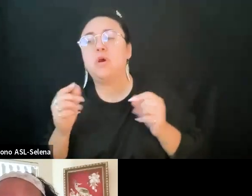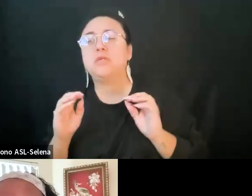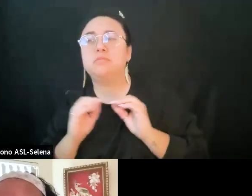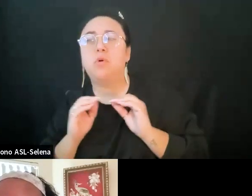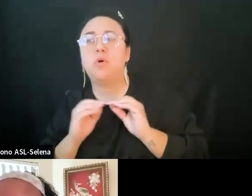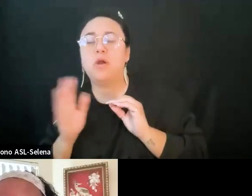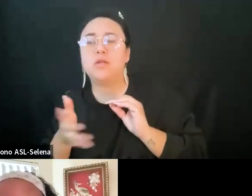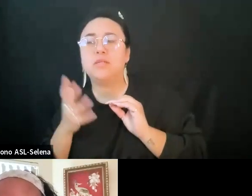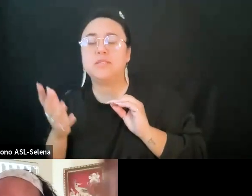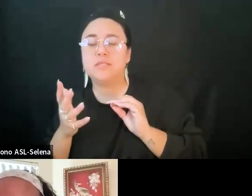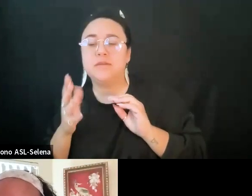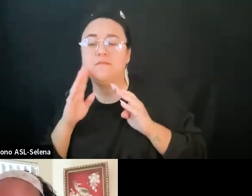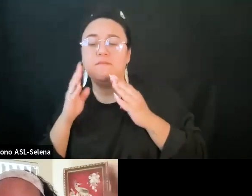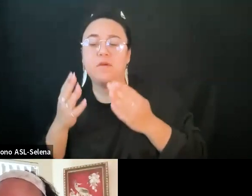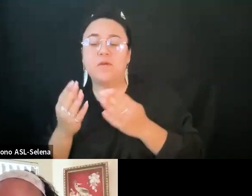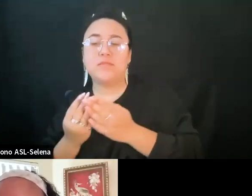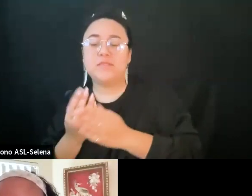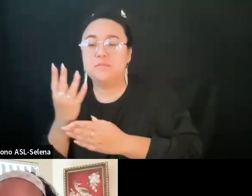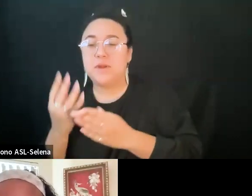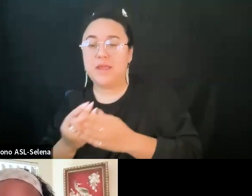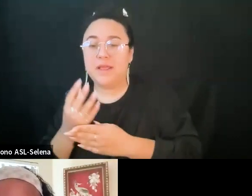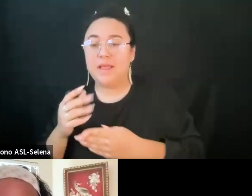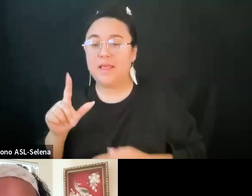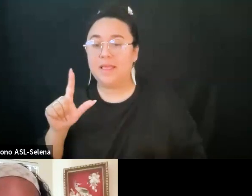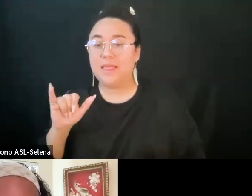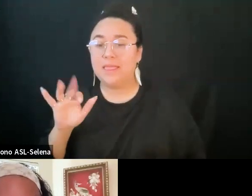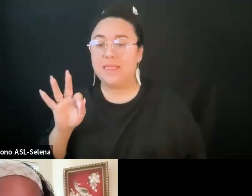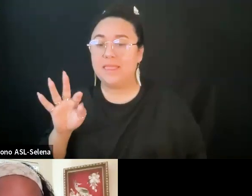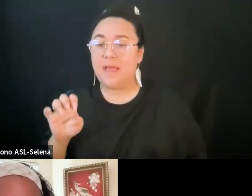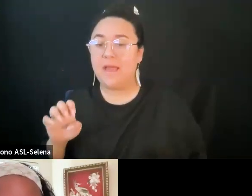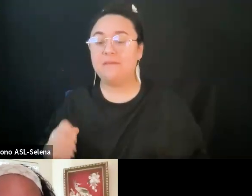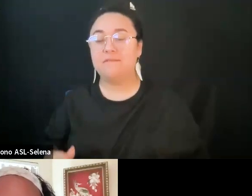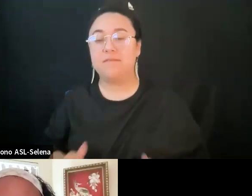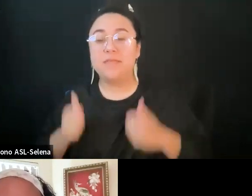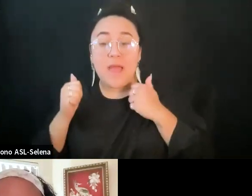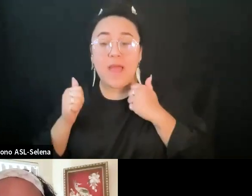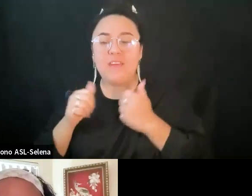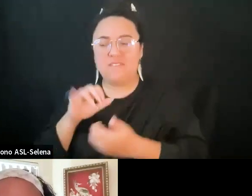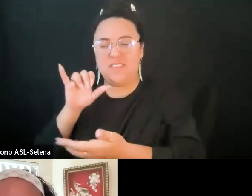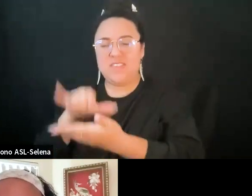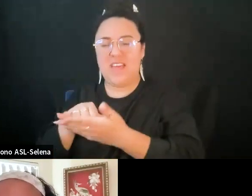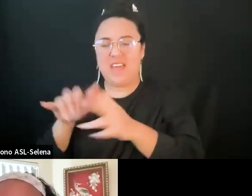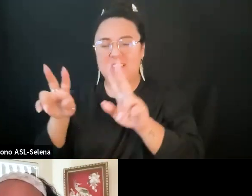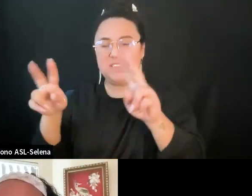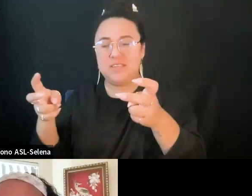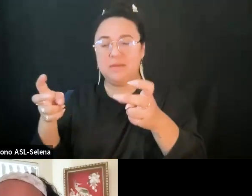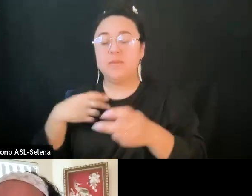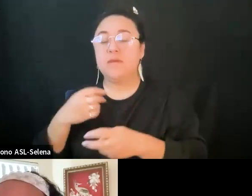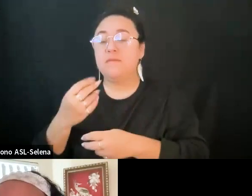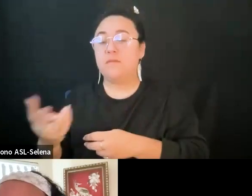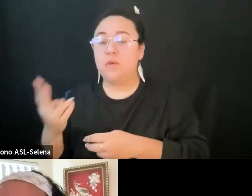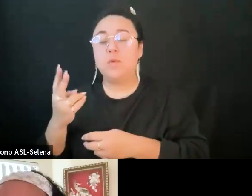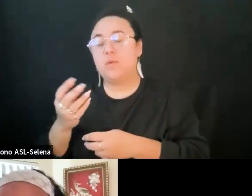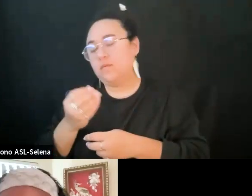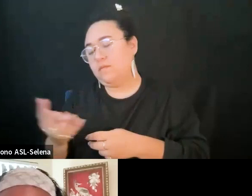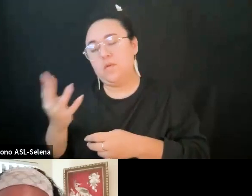more, geared towards spring and life and stuff like that. So the couple songs the first